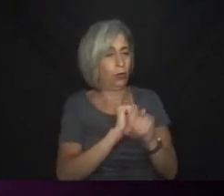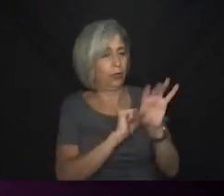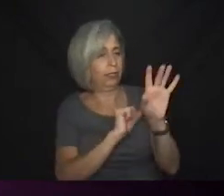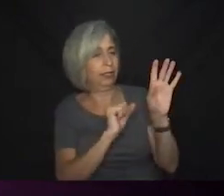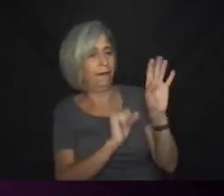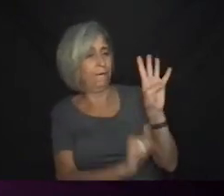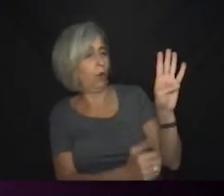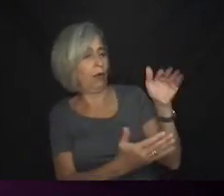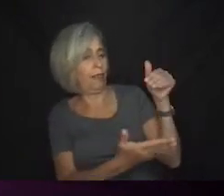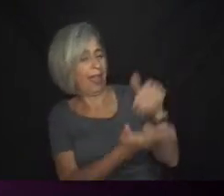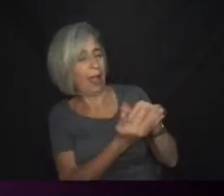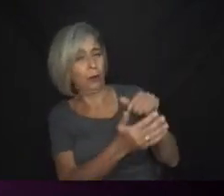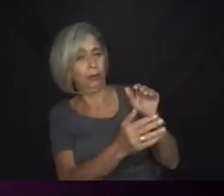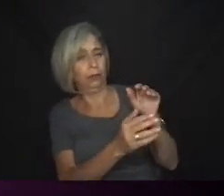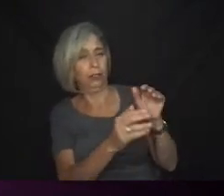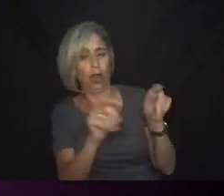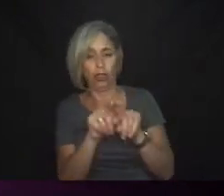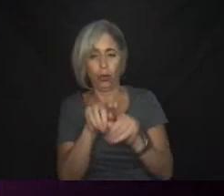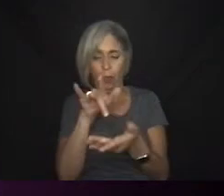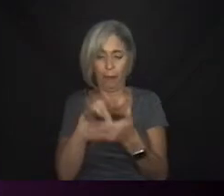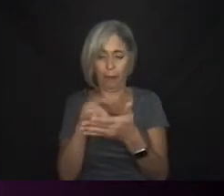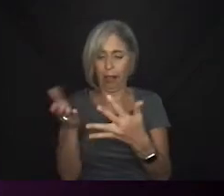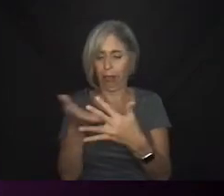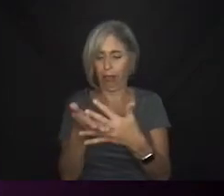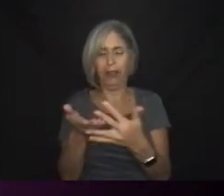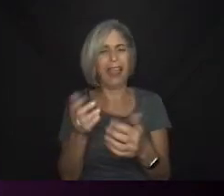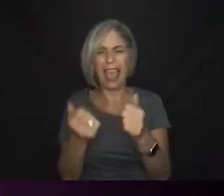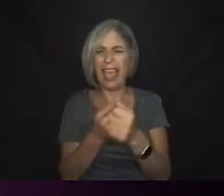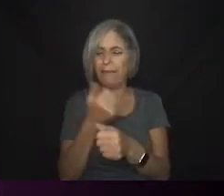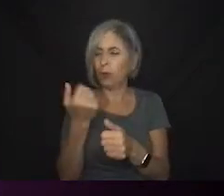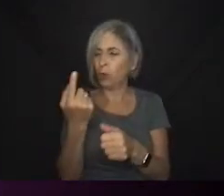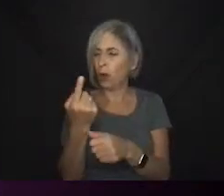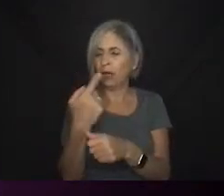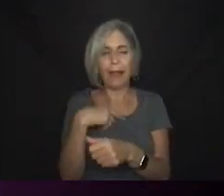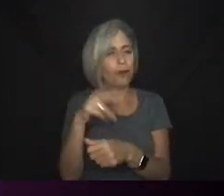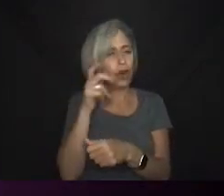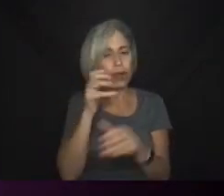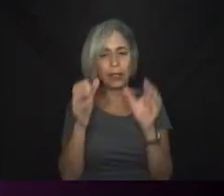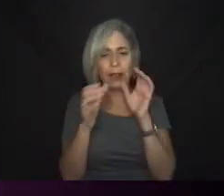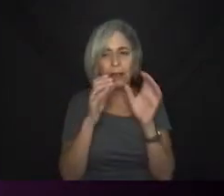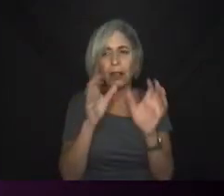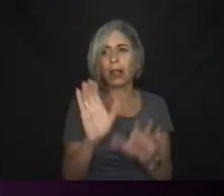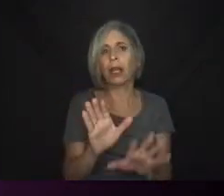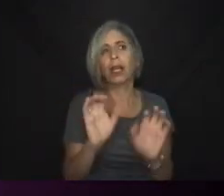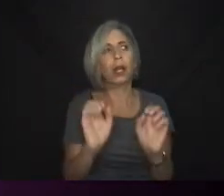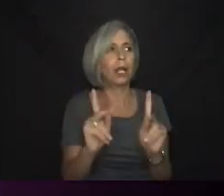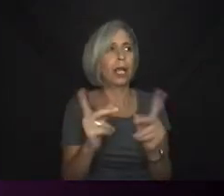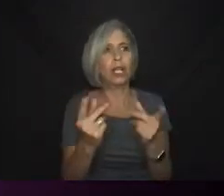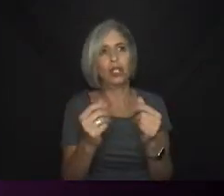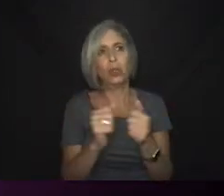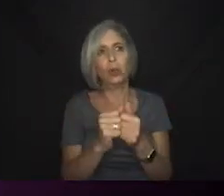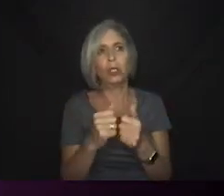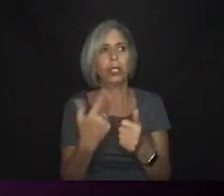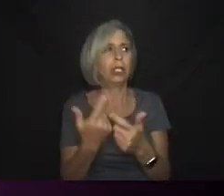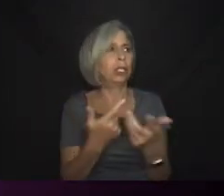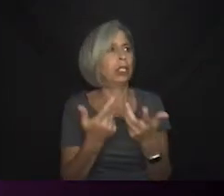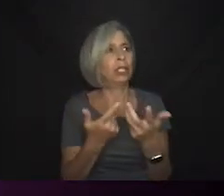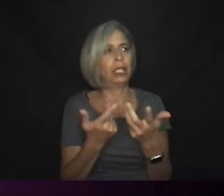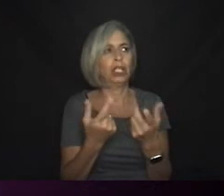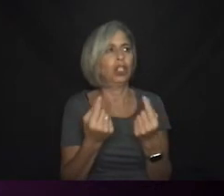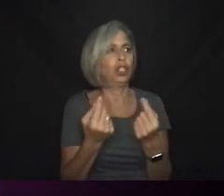4,000 employees, and I've worked in the middle. And in every single one, I've heard the conversation of, oh, okay, so do we go with